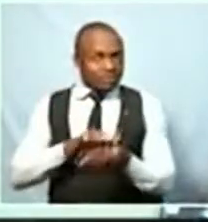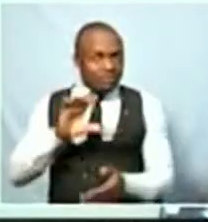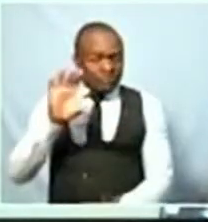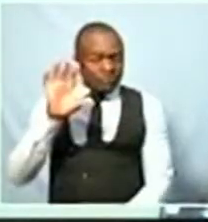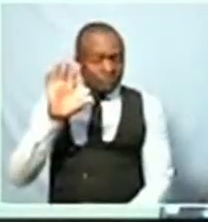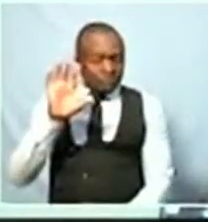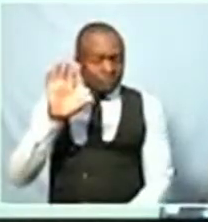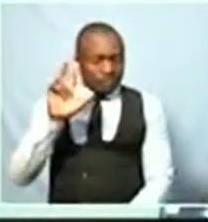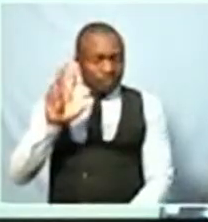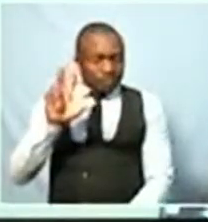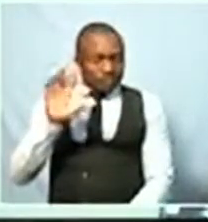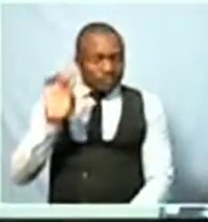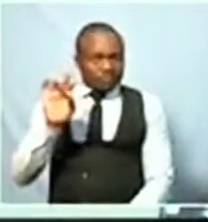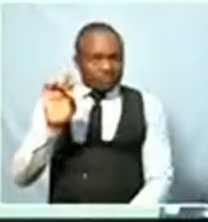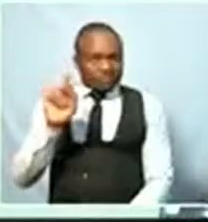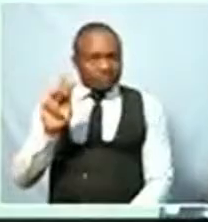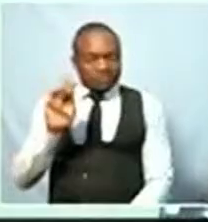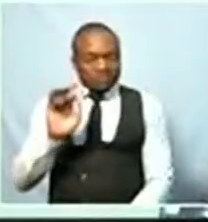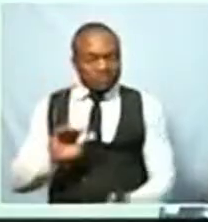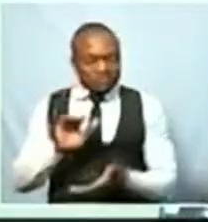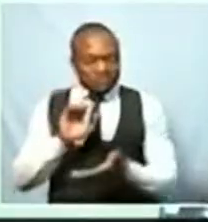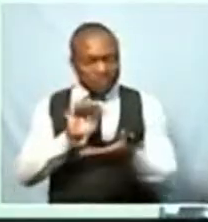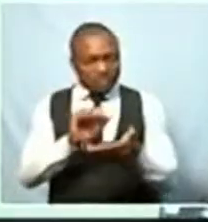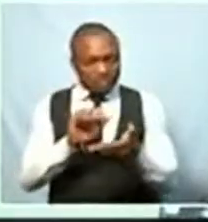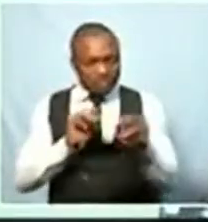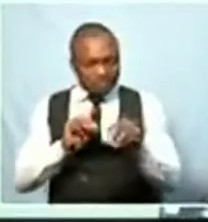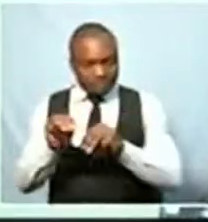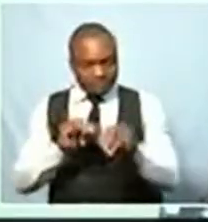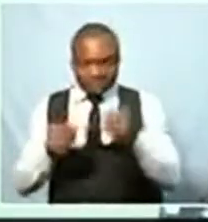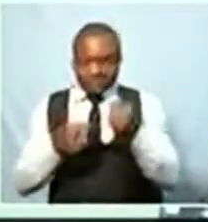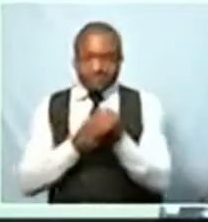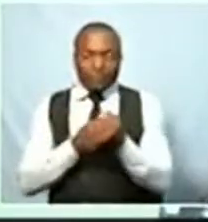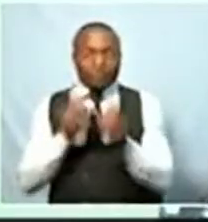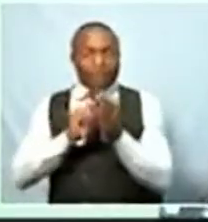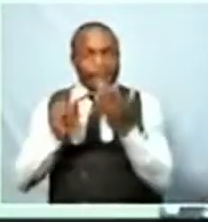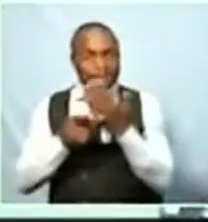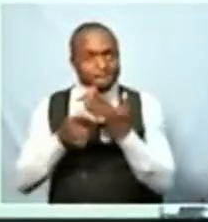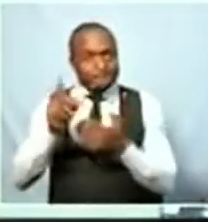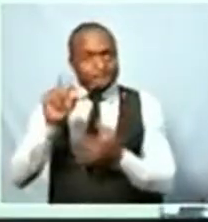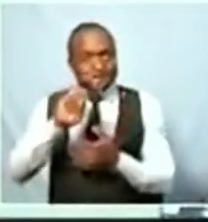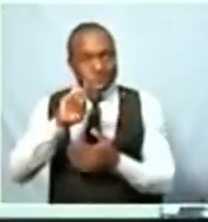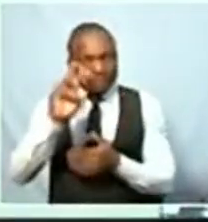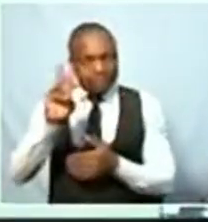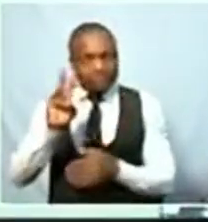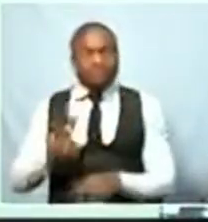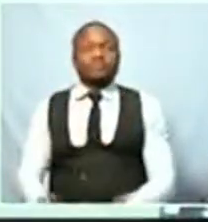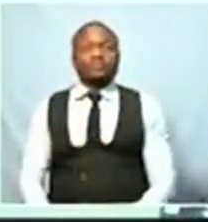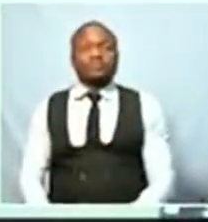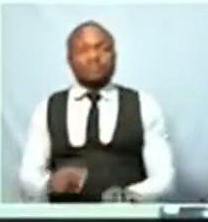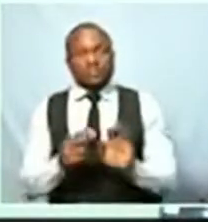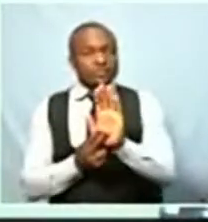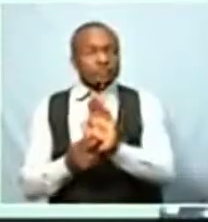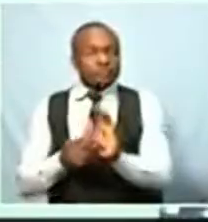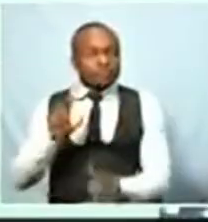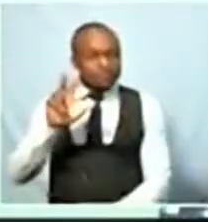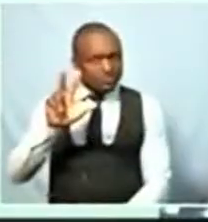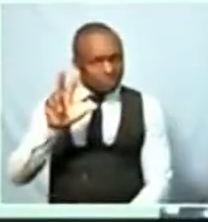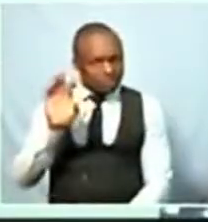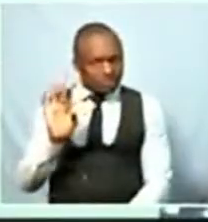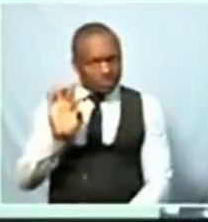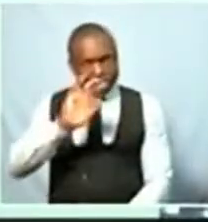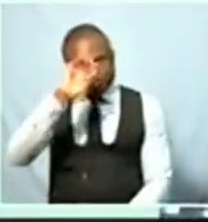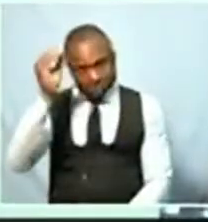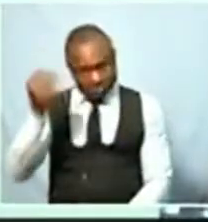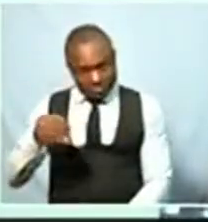96,049,038 kwacha has been provided for the Management and Support Program in 2026, representing 39% of